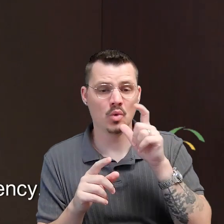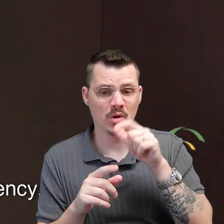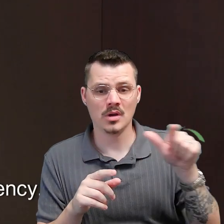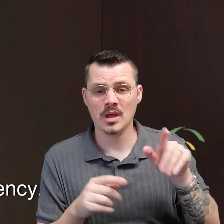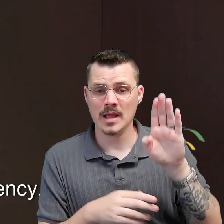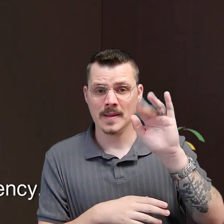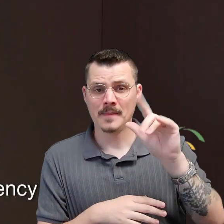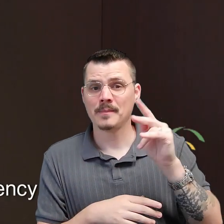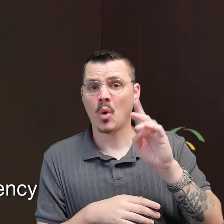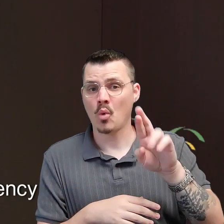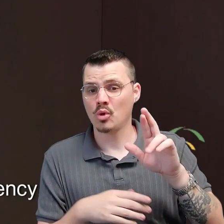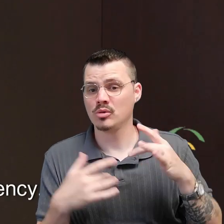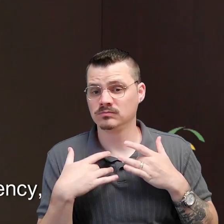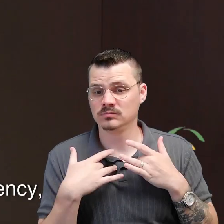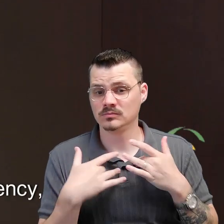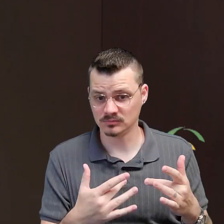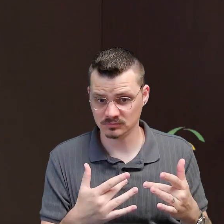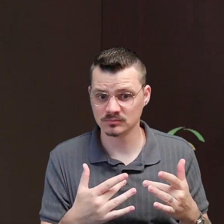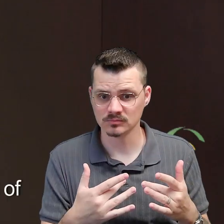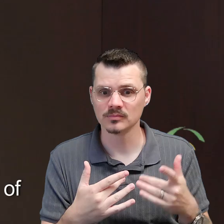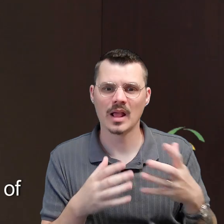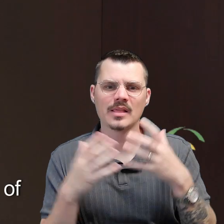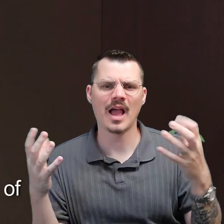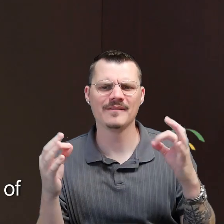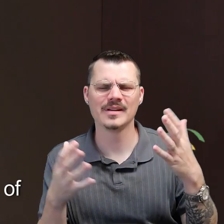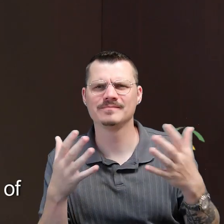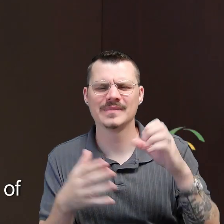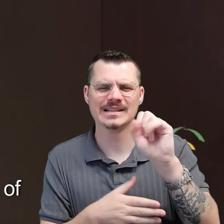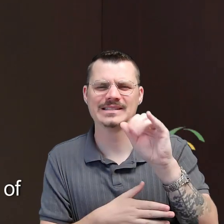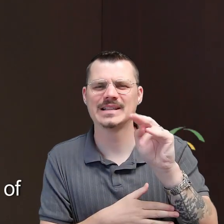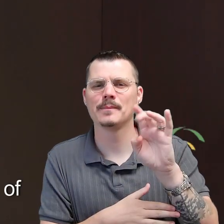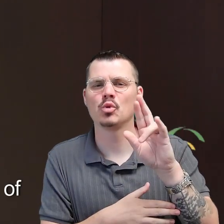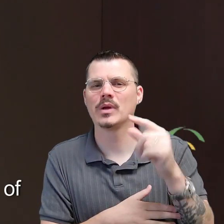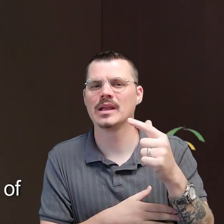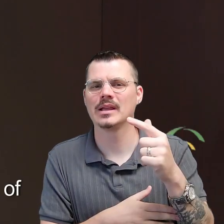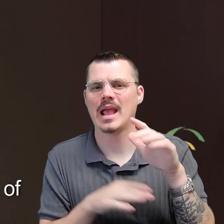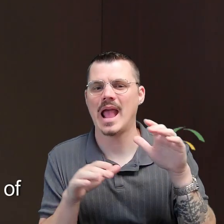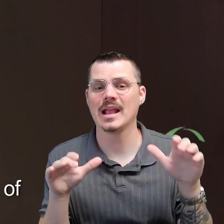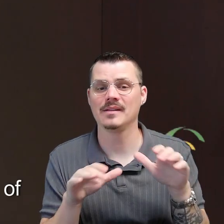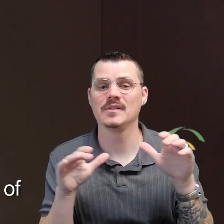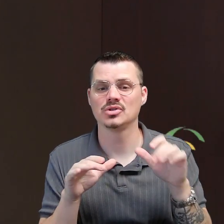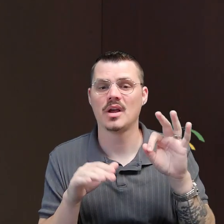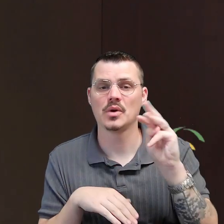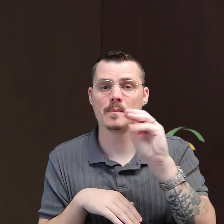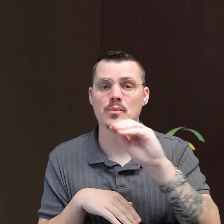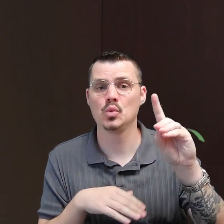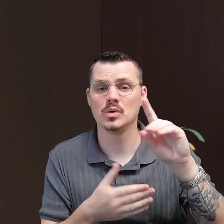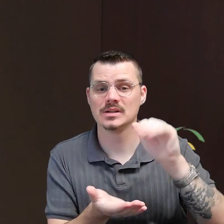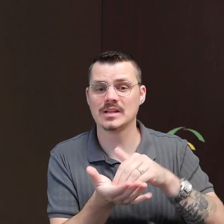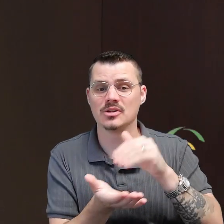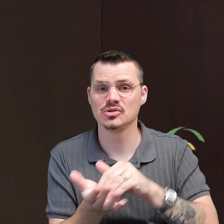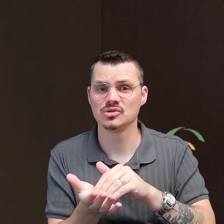where in people with the bipolar tendency, there's a lot of simmering activation of the mood